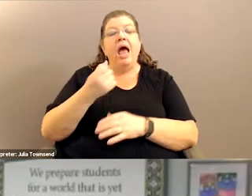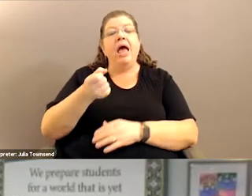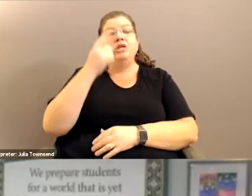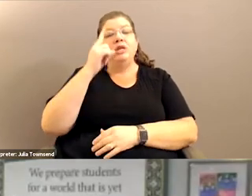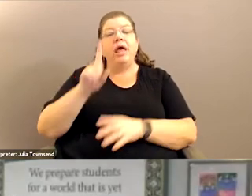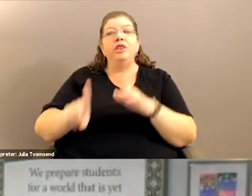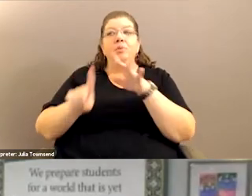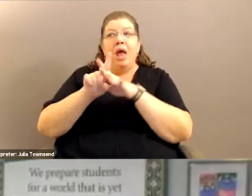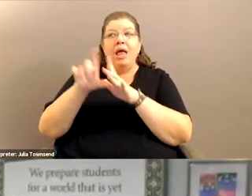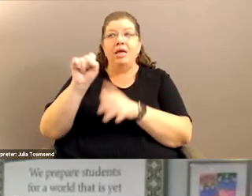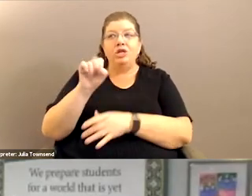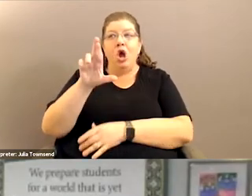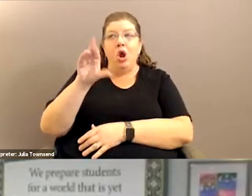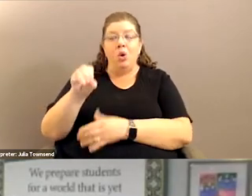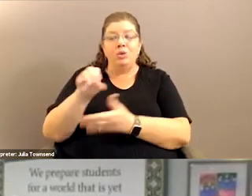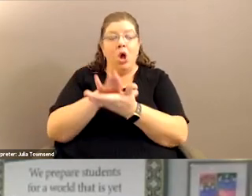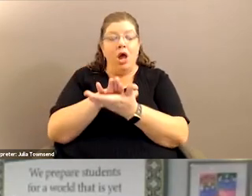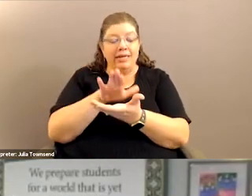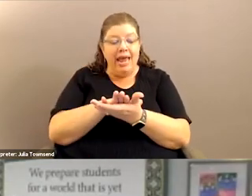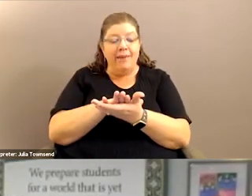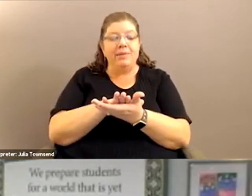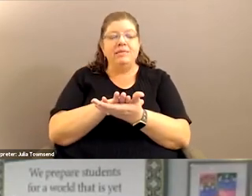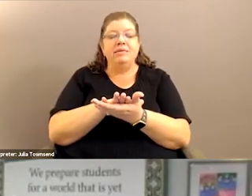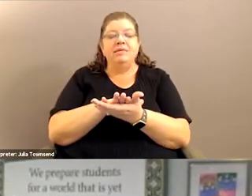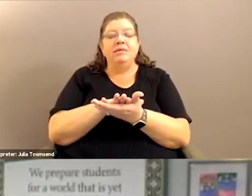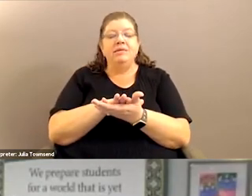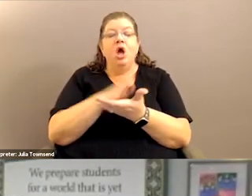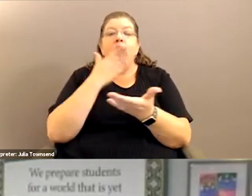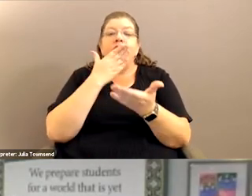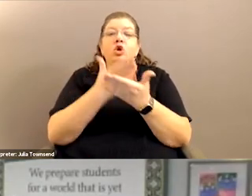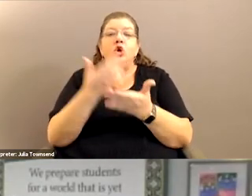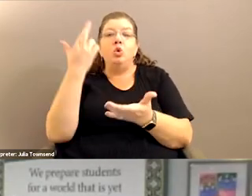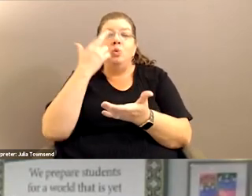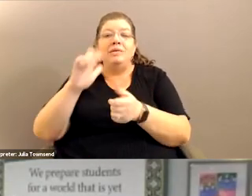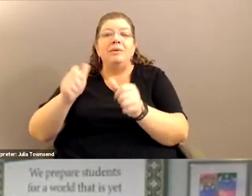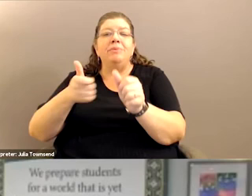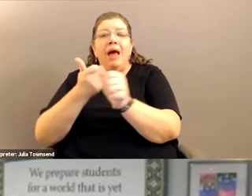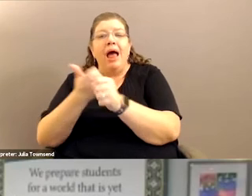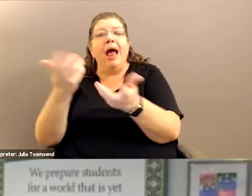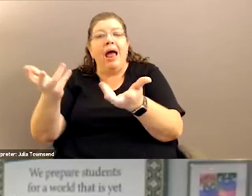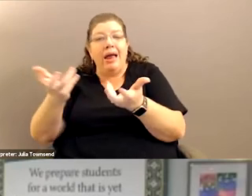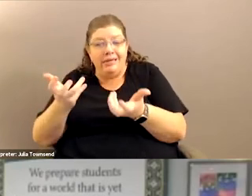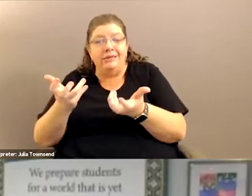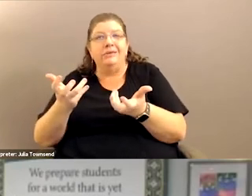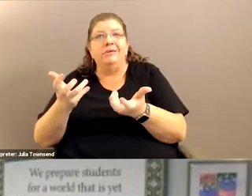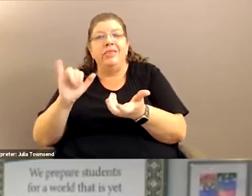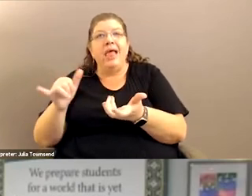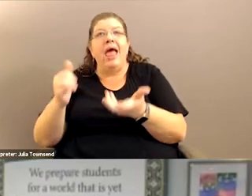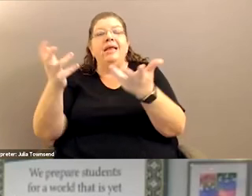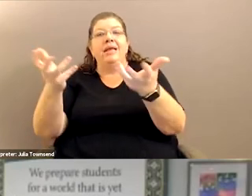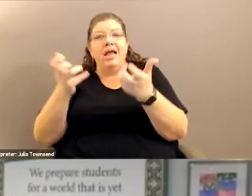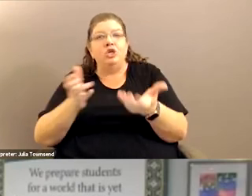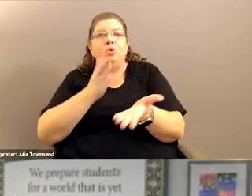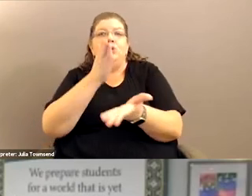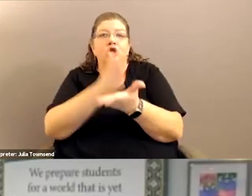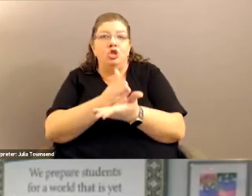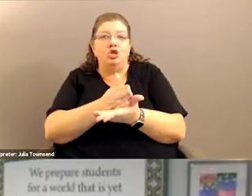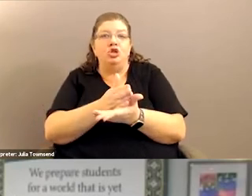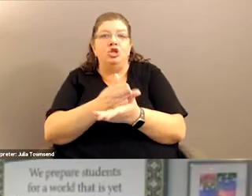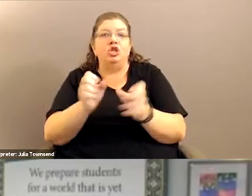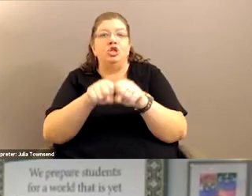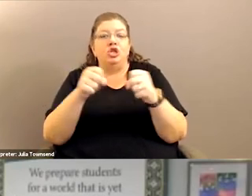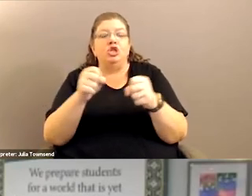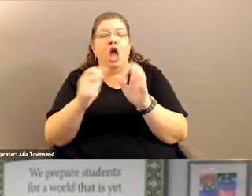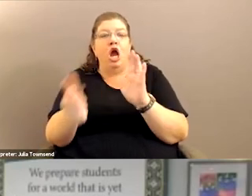of sros on campuses is well intentioned with that intention being to stop crime and to keep our students